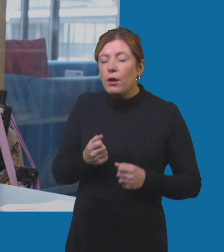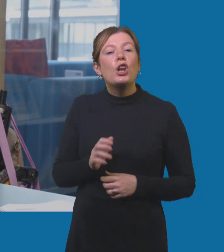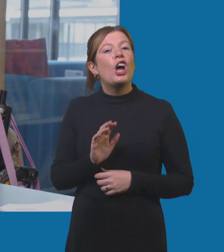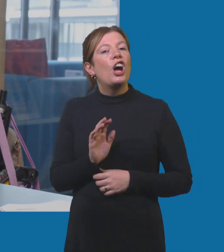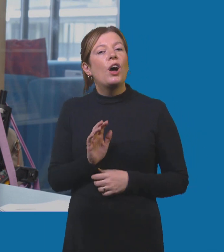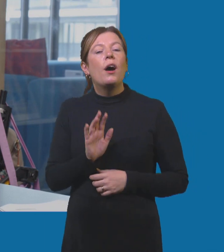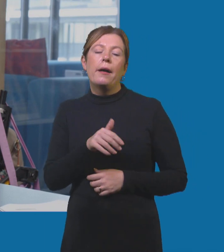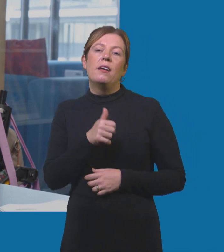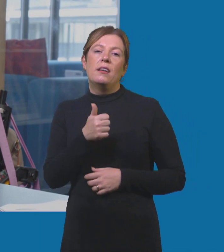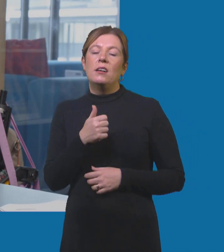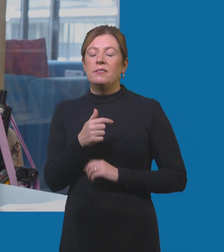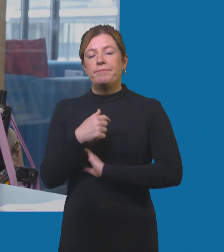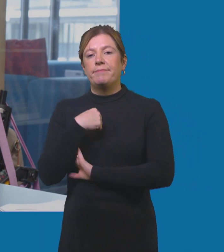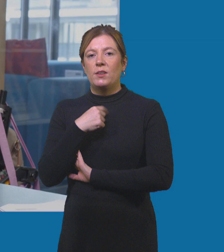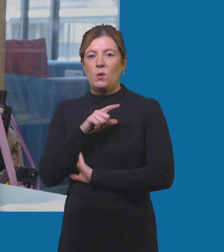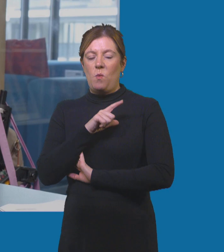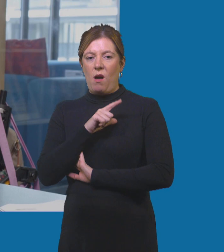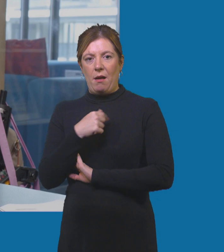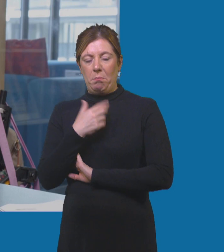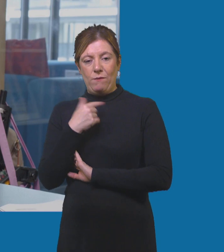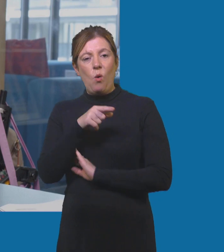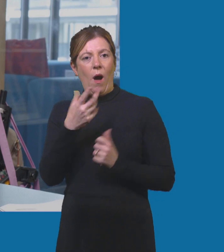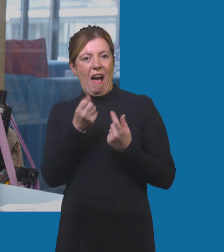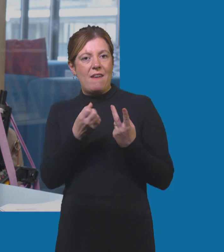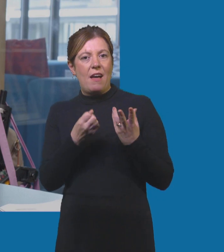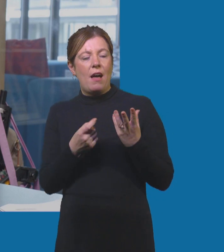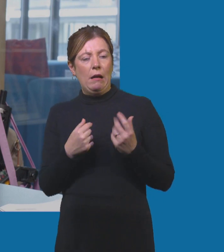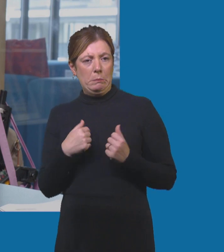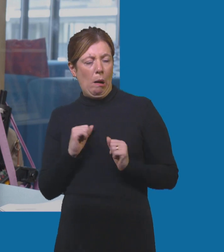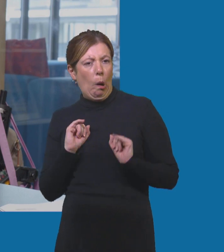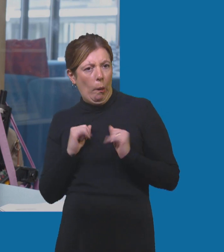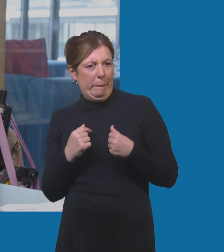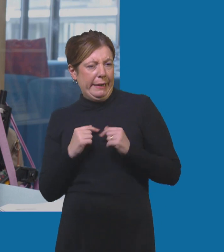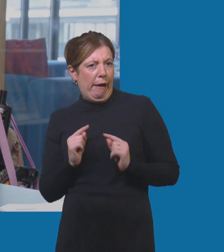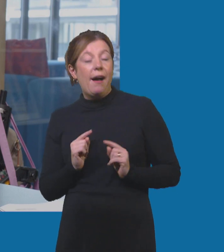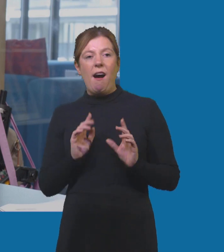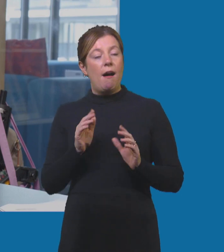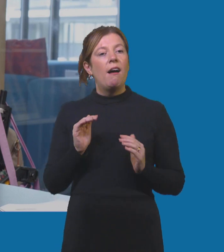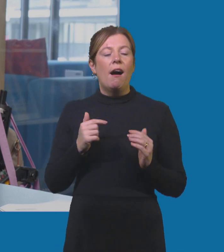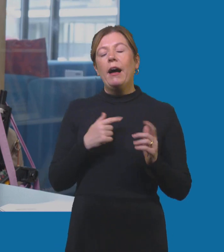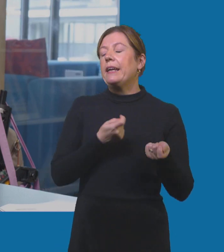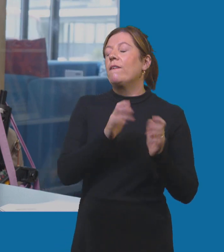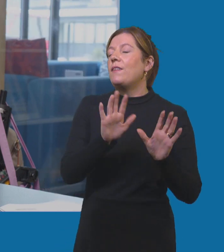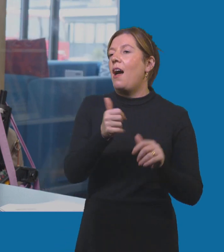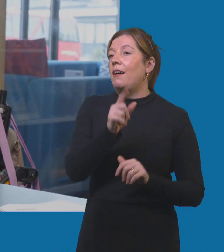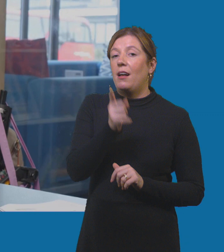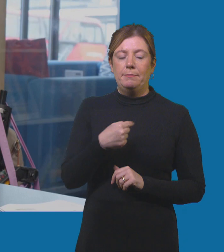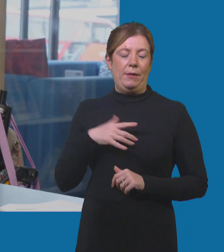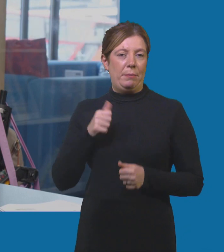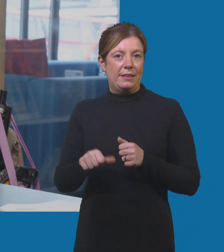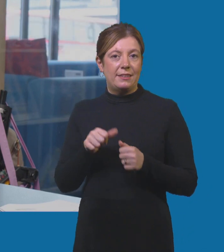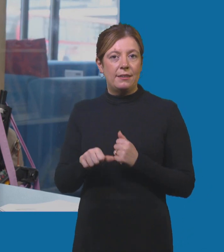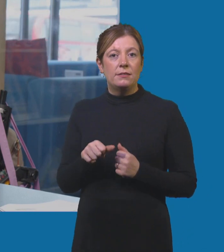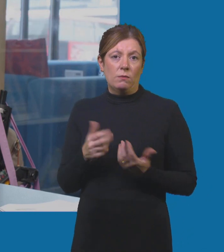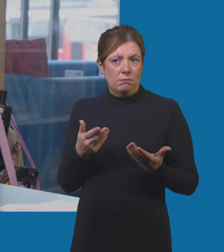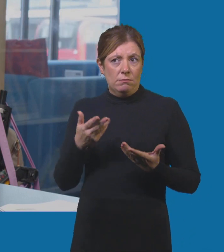No. Oh, okay, cool. Slightly intimidated there, but you reined it back in. clearly keeping active is a really big part of